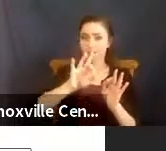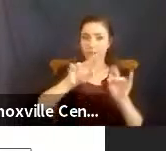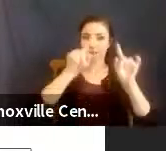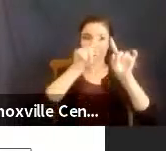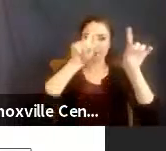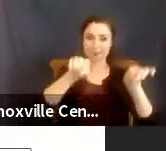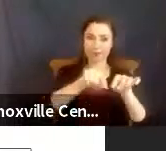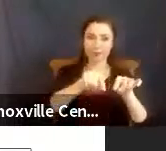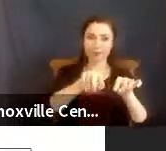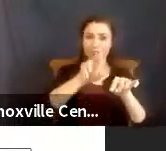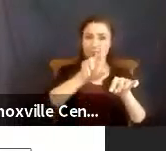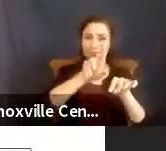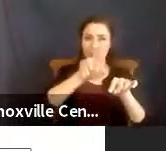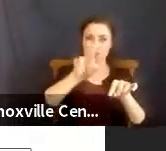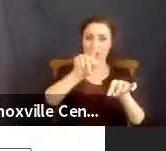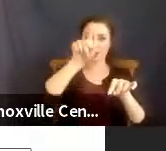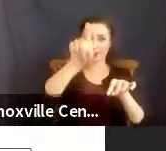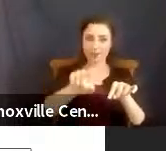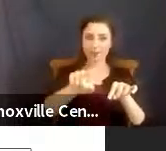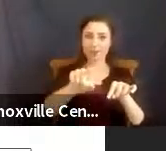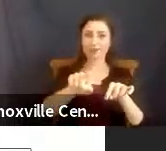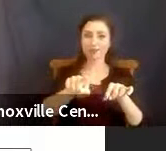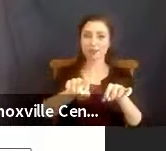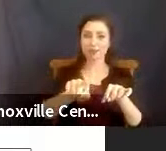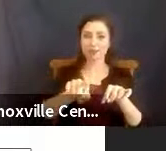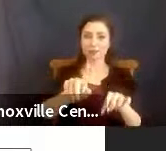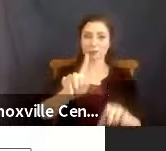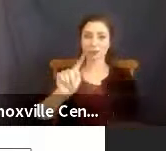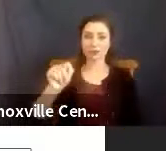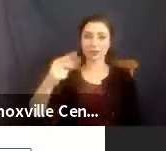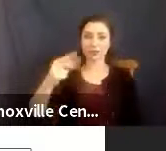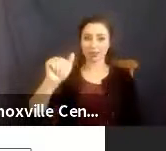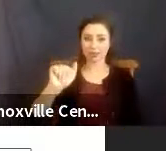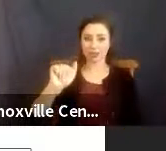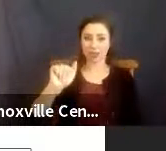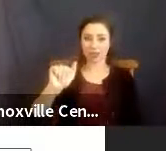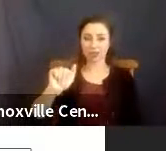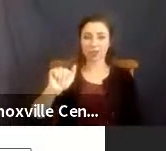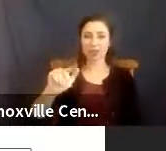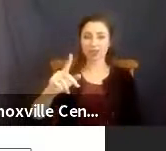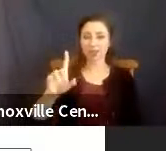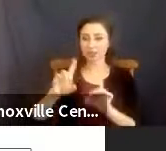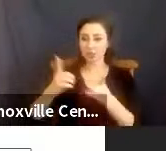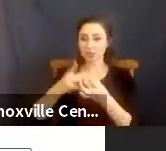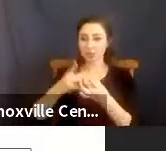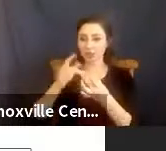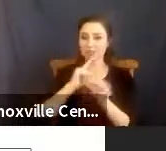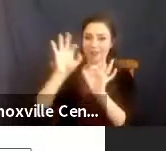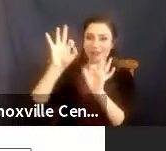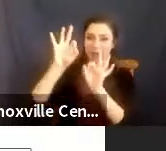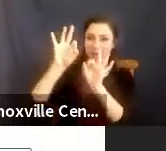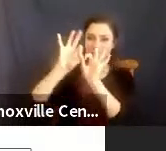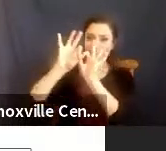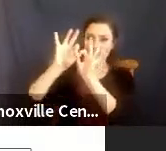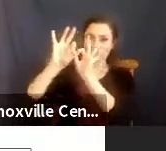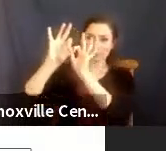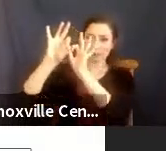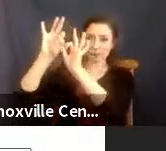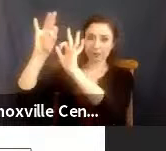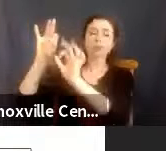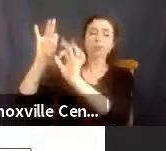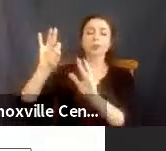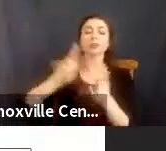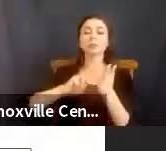of that graph in the THA district, they're closer together. And what that means is that correlation is